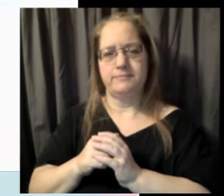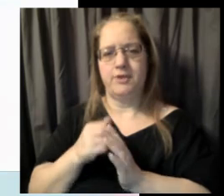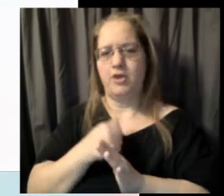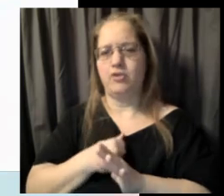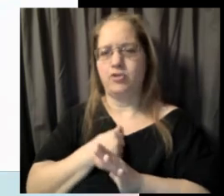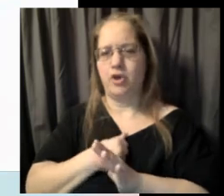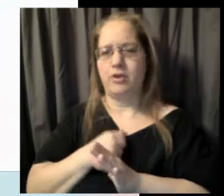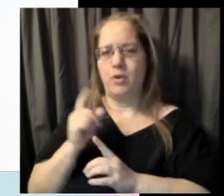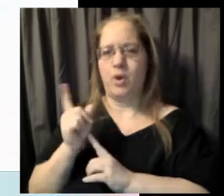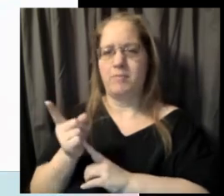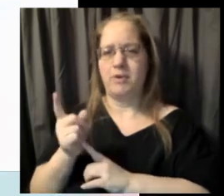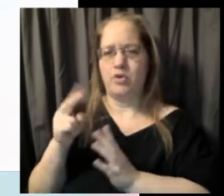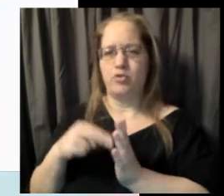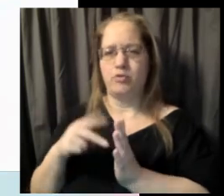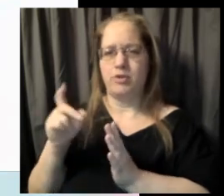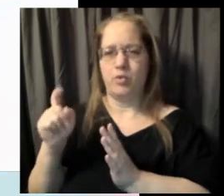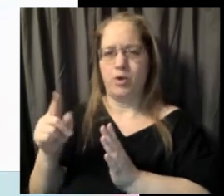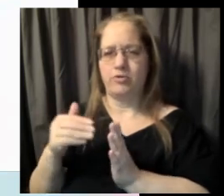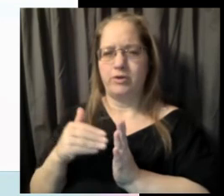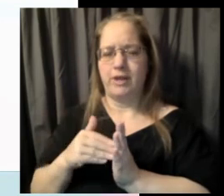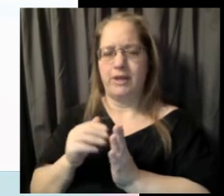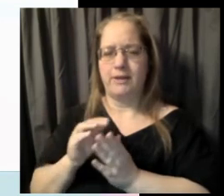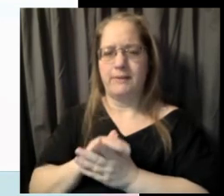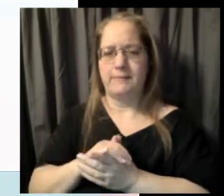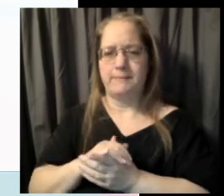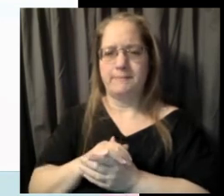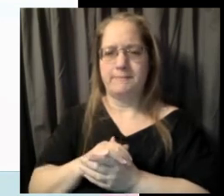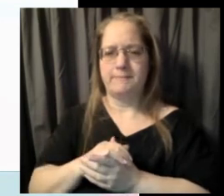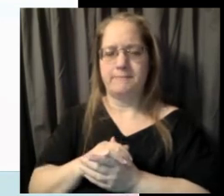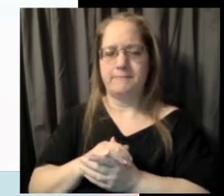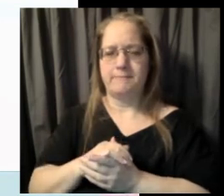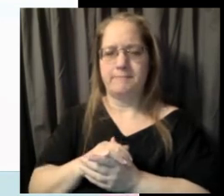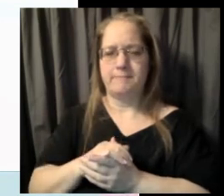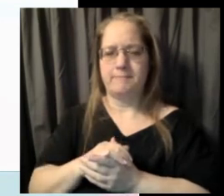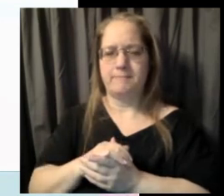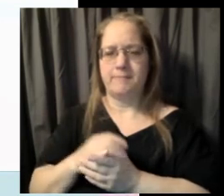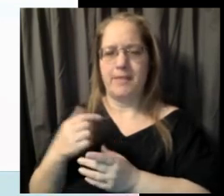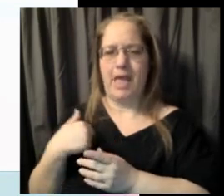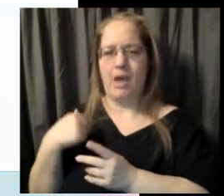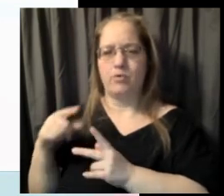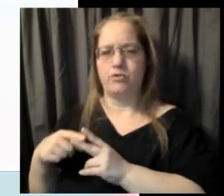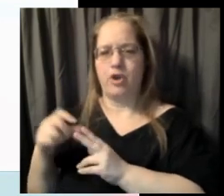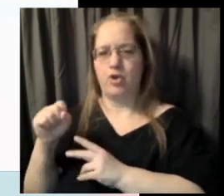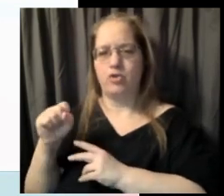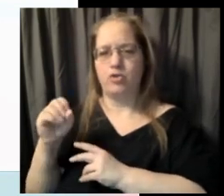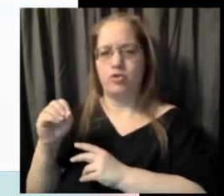Sorry, I'm just taking a minute to reread the question again. I can start a little bit.